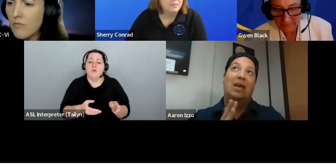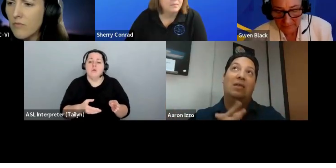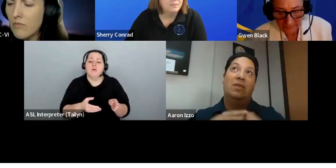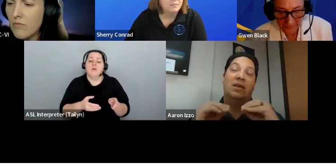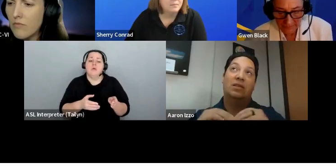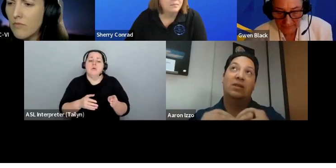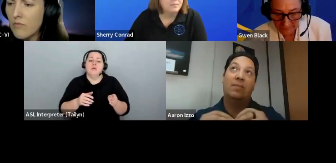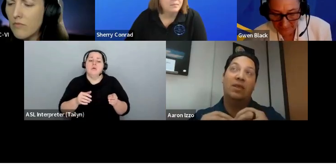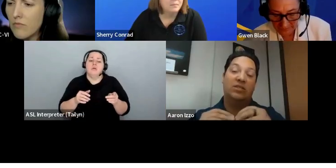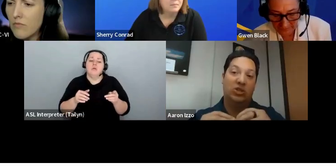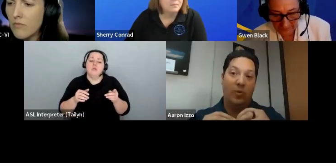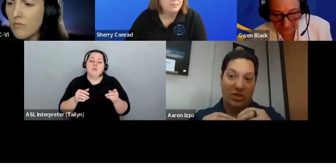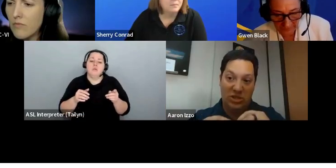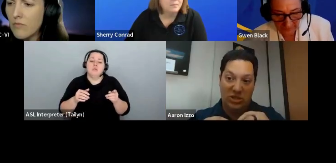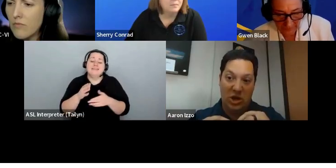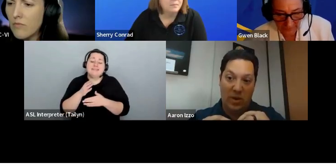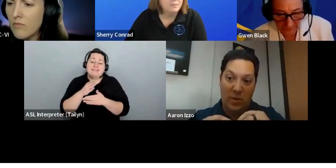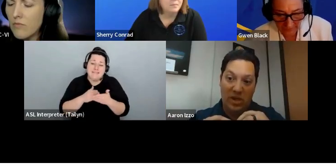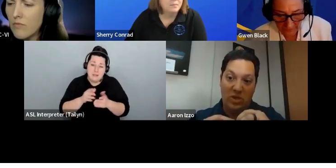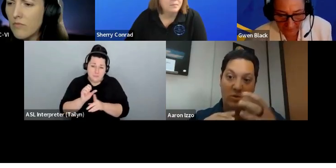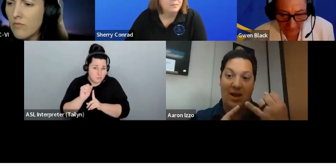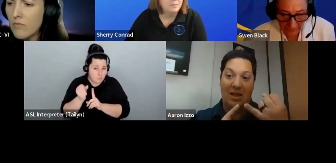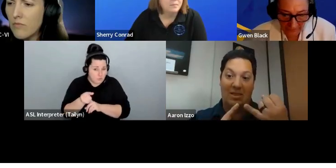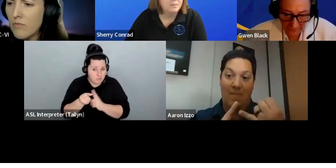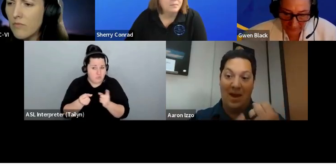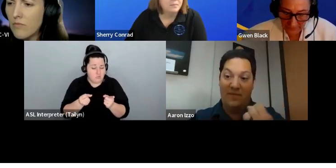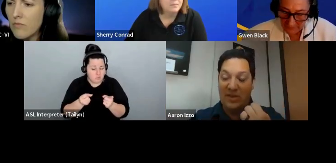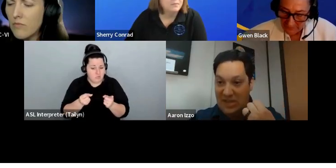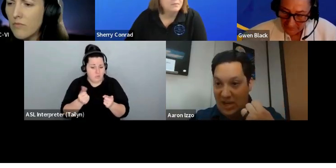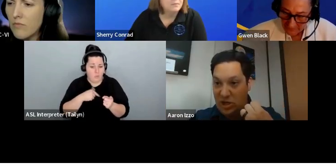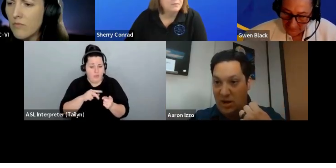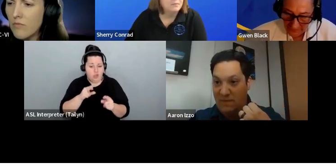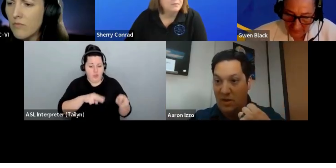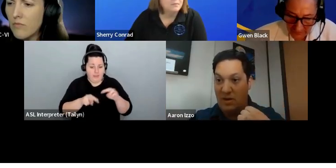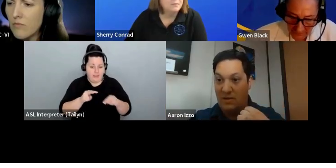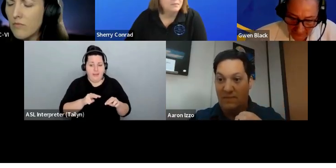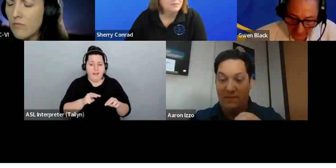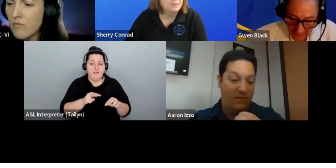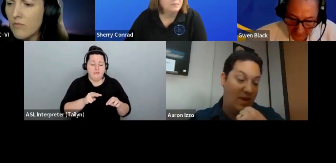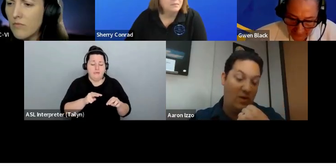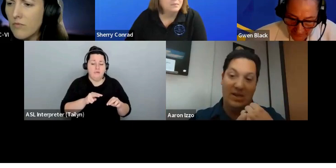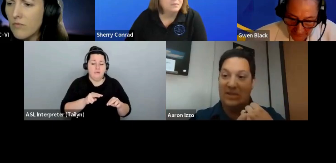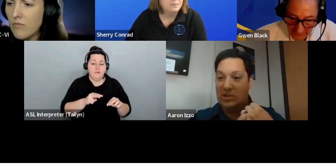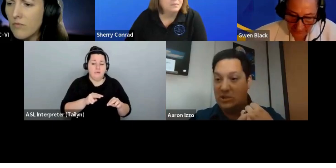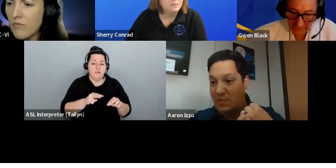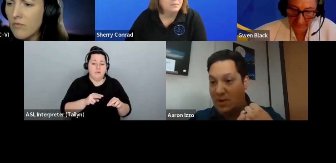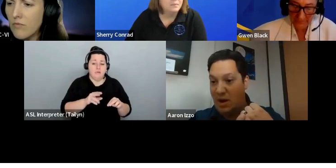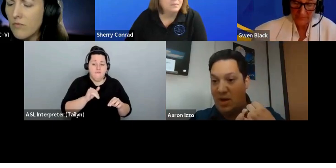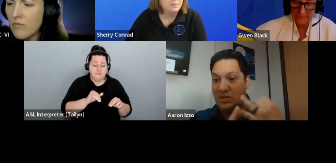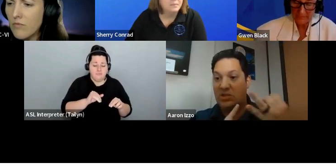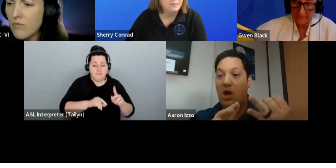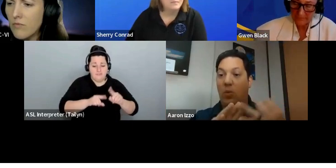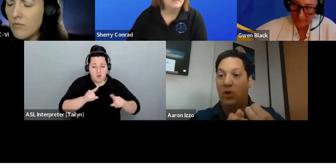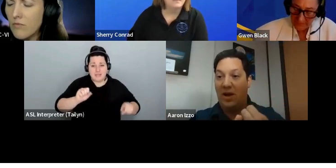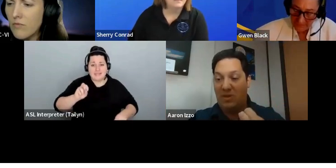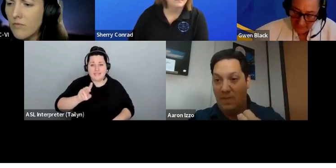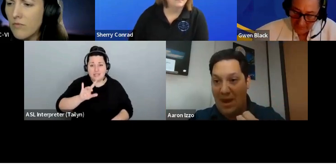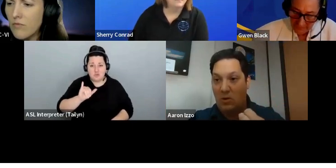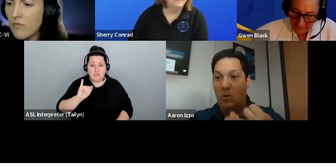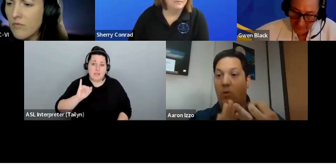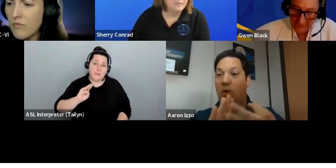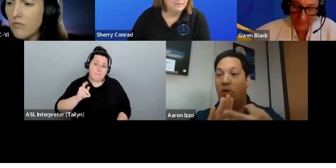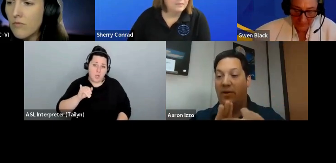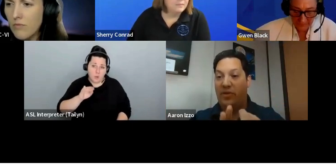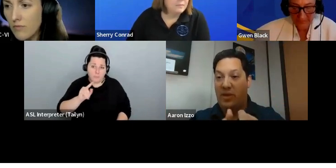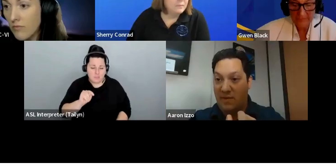in some of these situations, though, we really do look at the manifestation of the various sensory impairments. We look